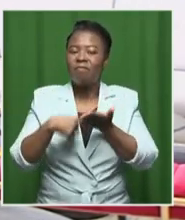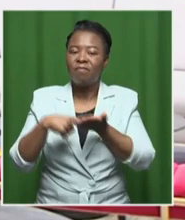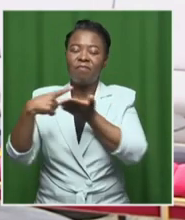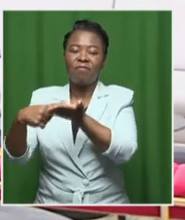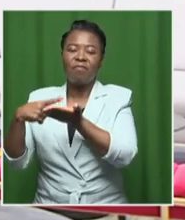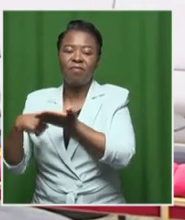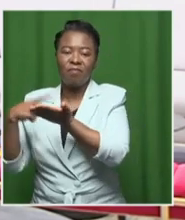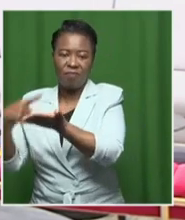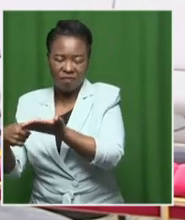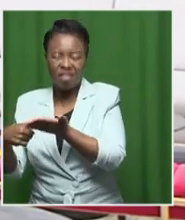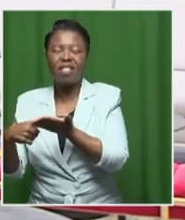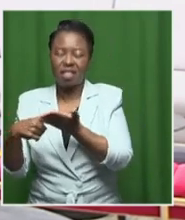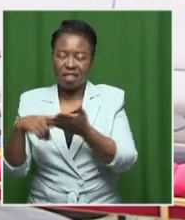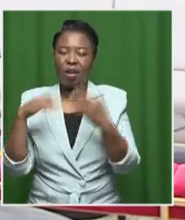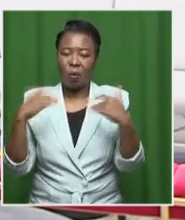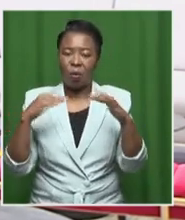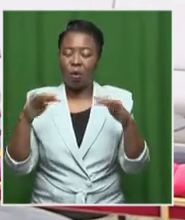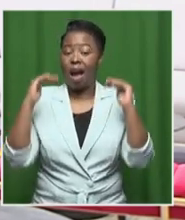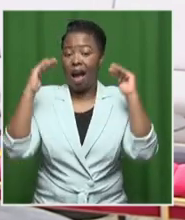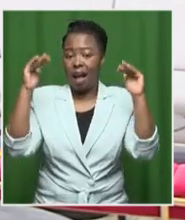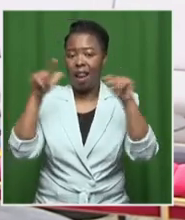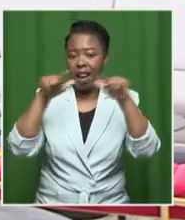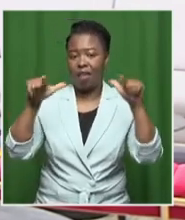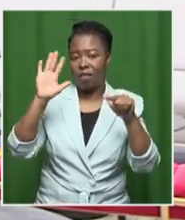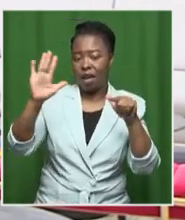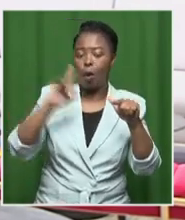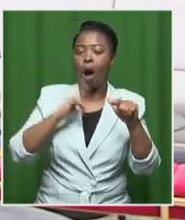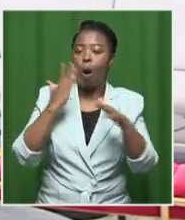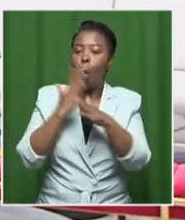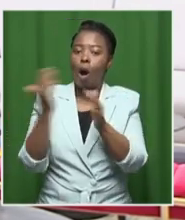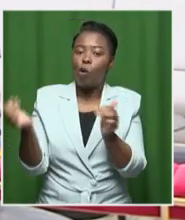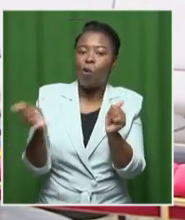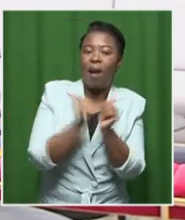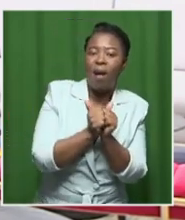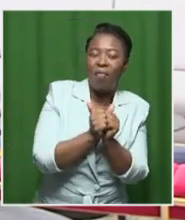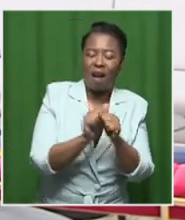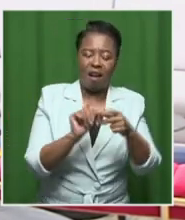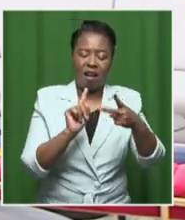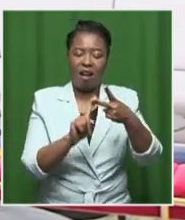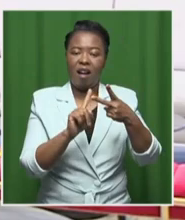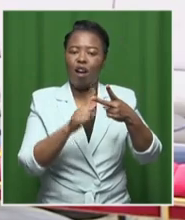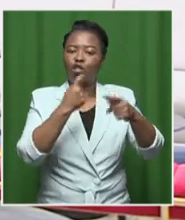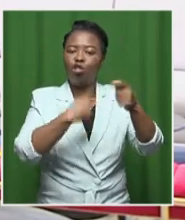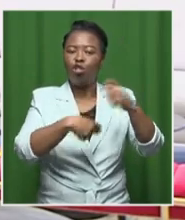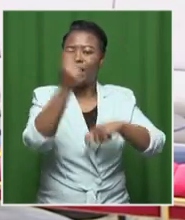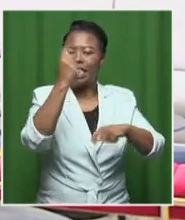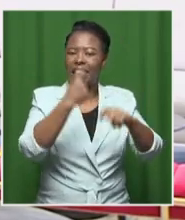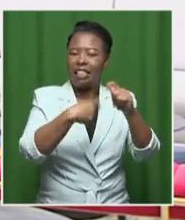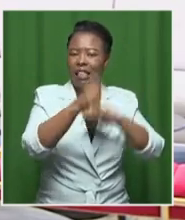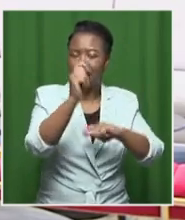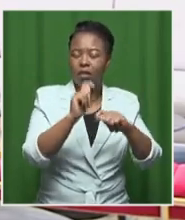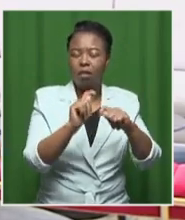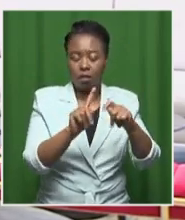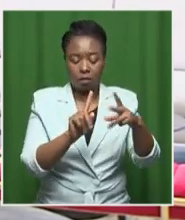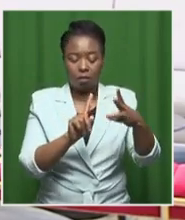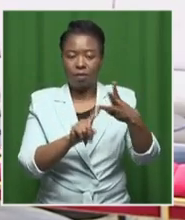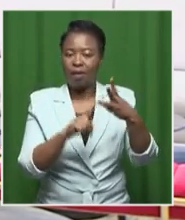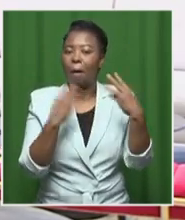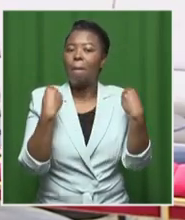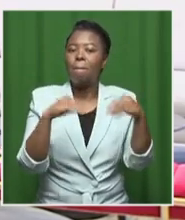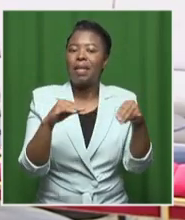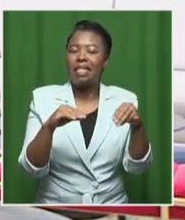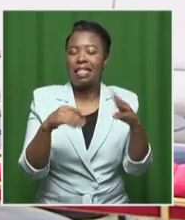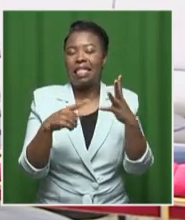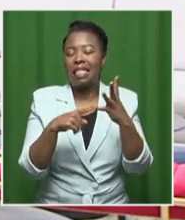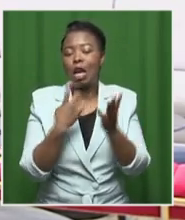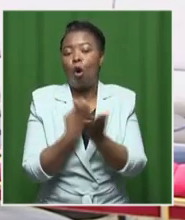high-level discussions in terms of areas of collaboration, areas of trade, just putting business and the economy